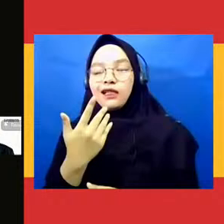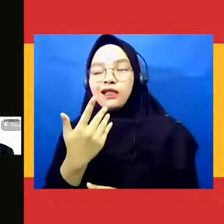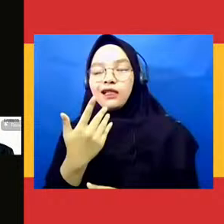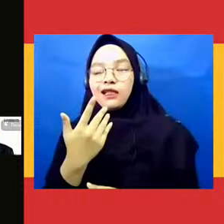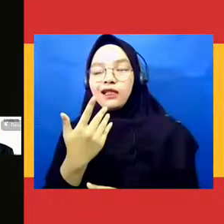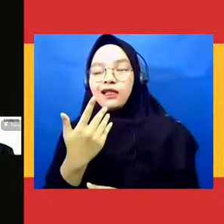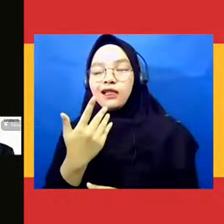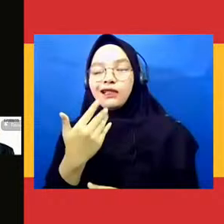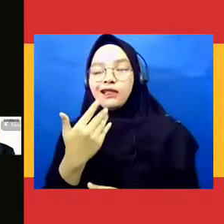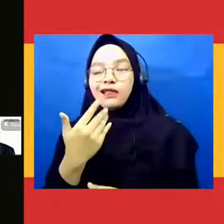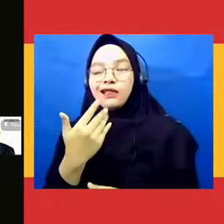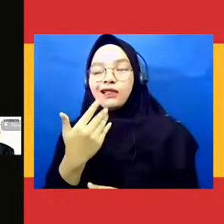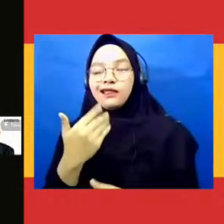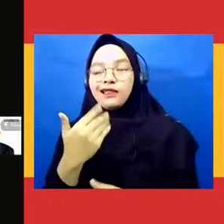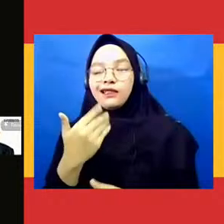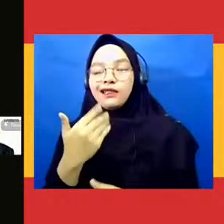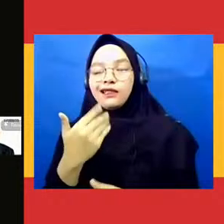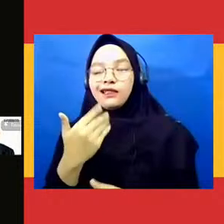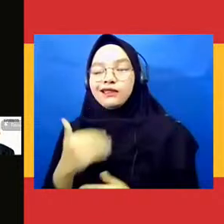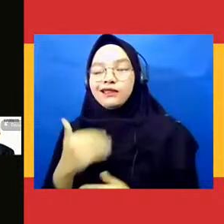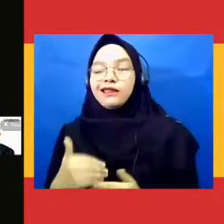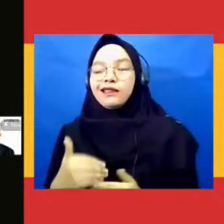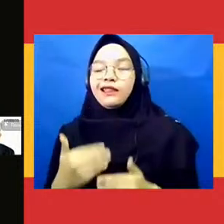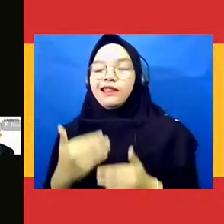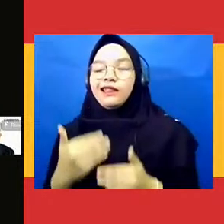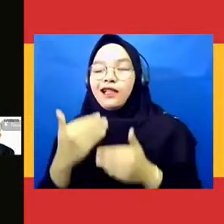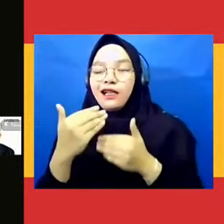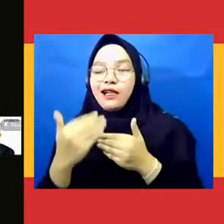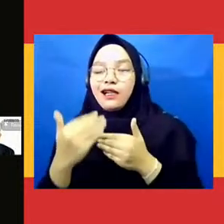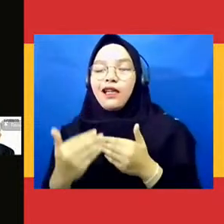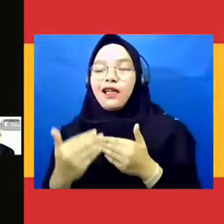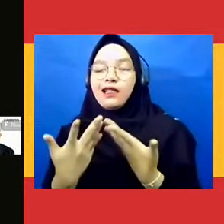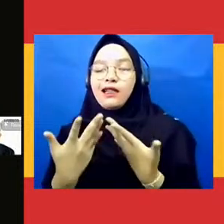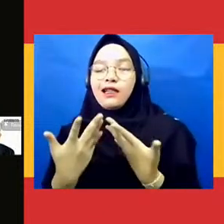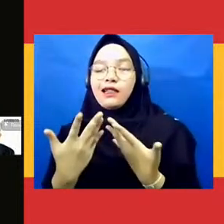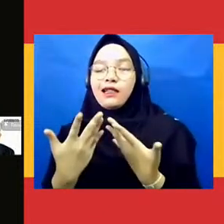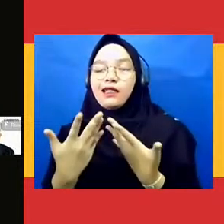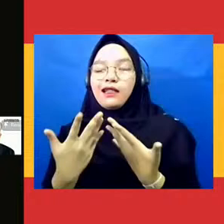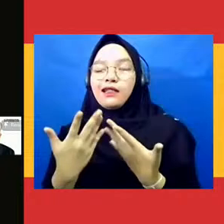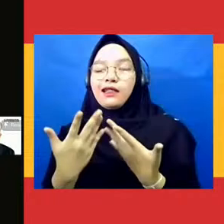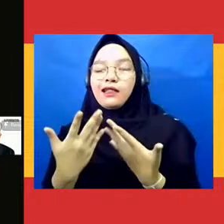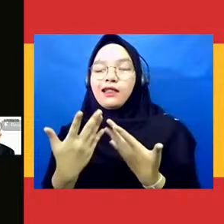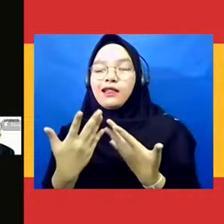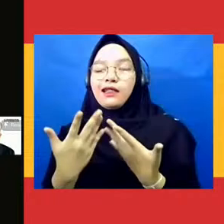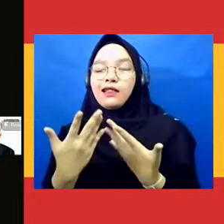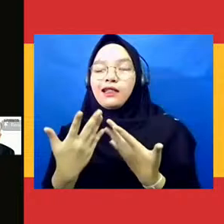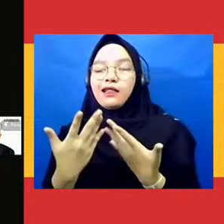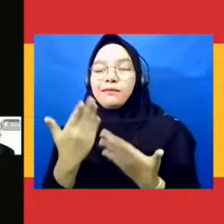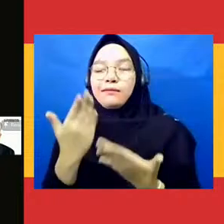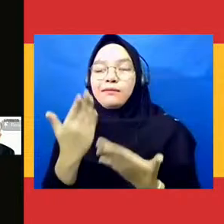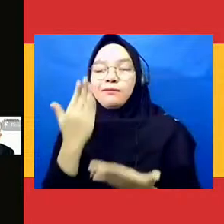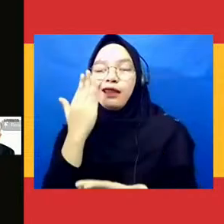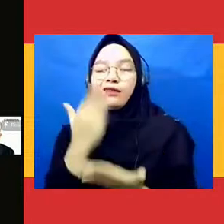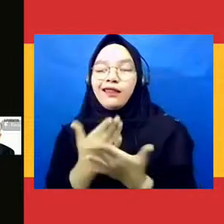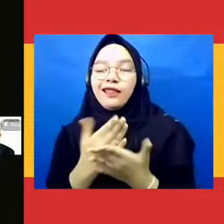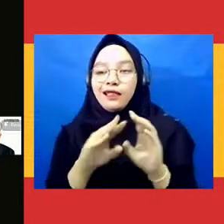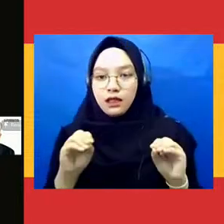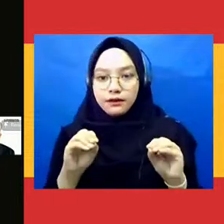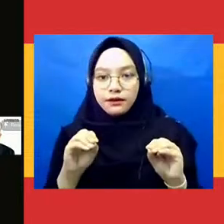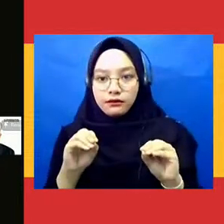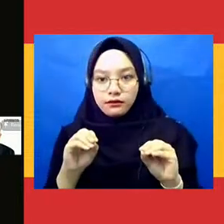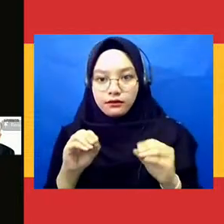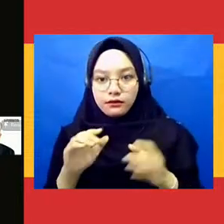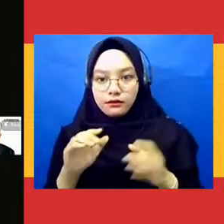insecurity of the workers, all vulnerable people, resulting in insecurity of the